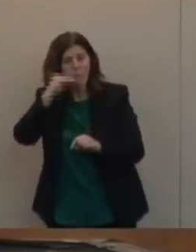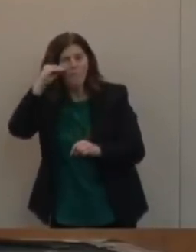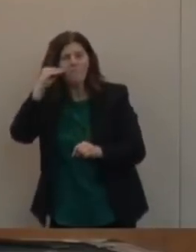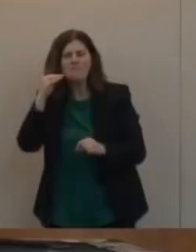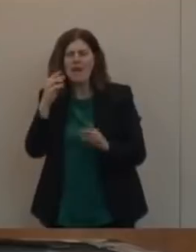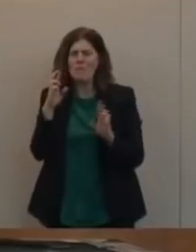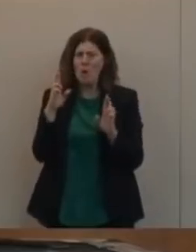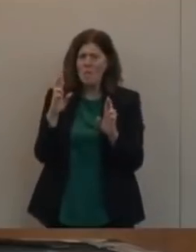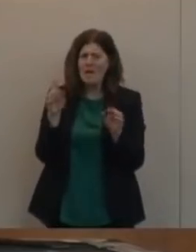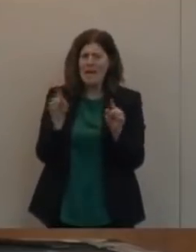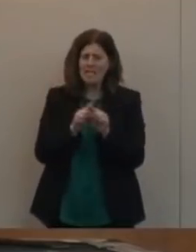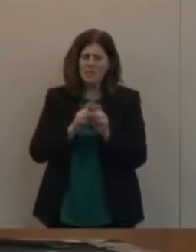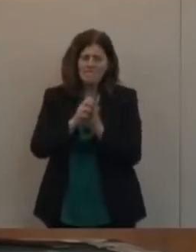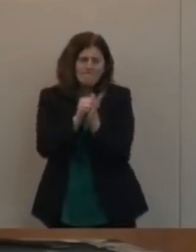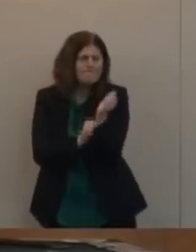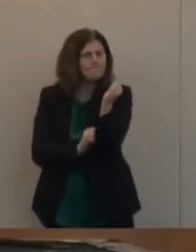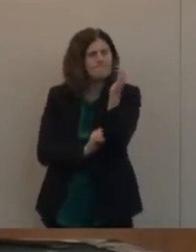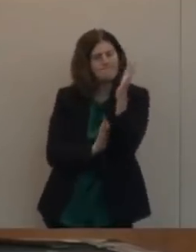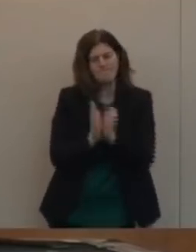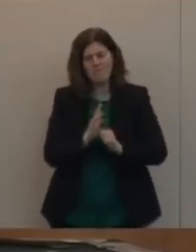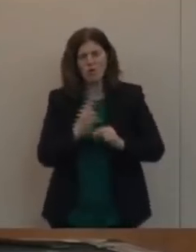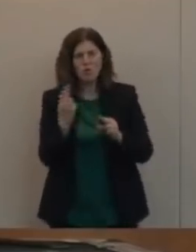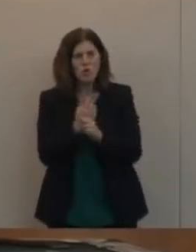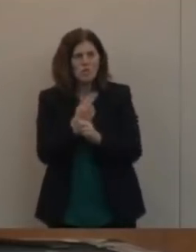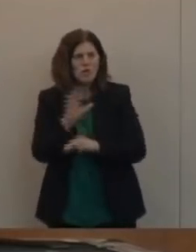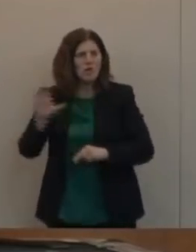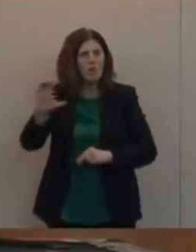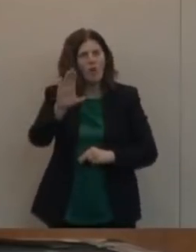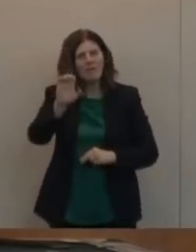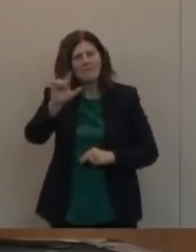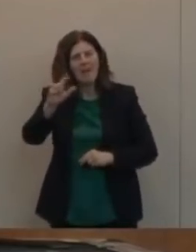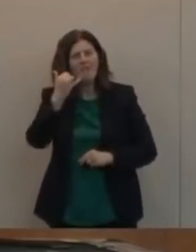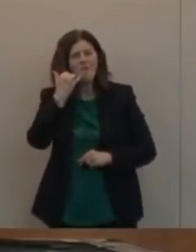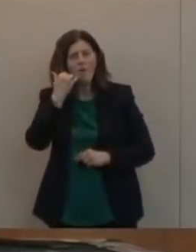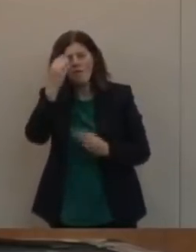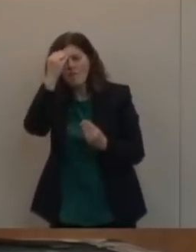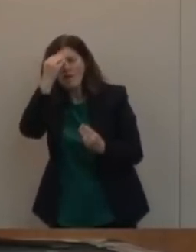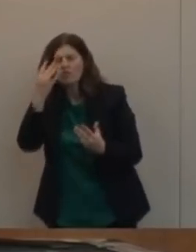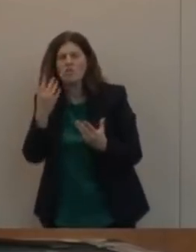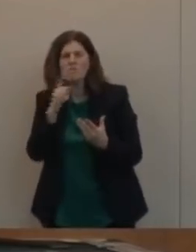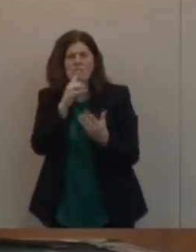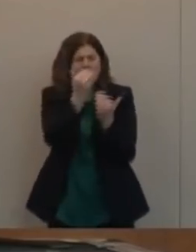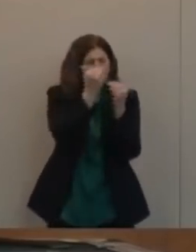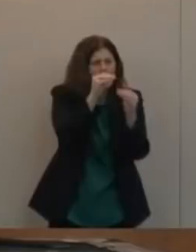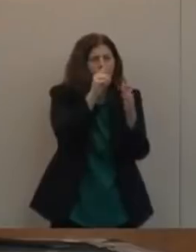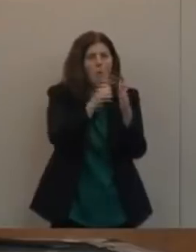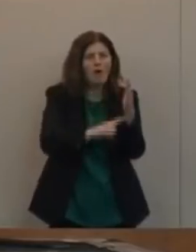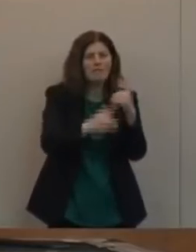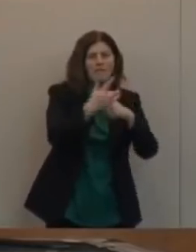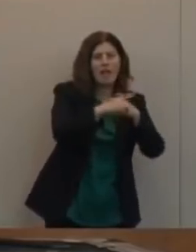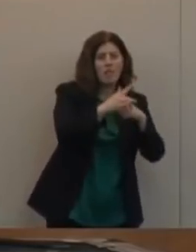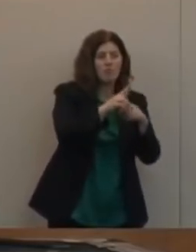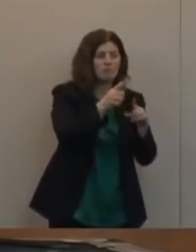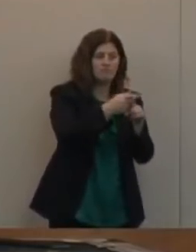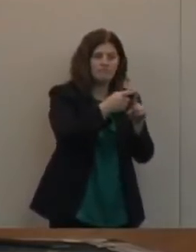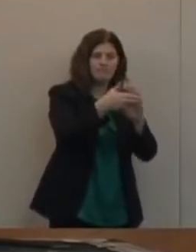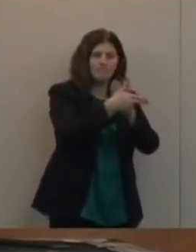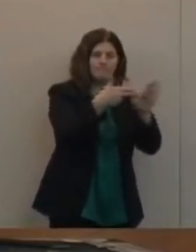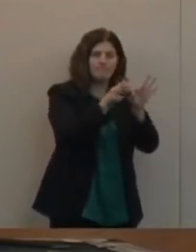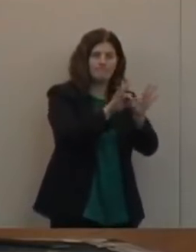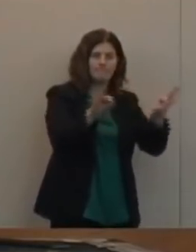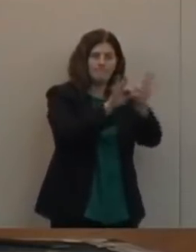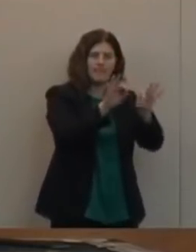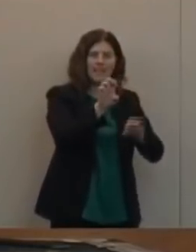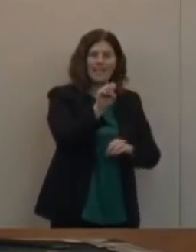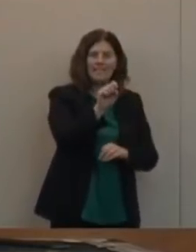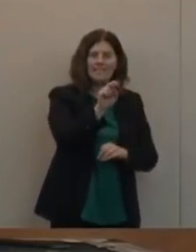dig deeper, using cell phone data and restricting what's identified as an essential business and how